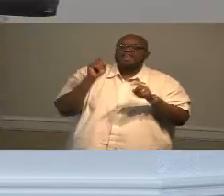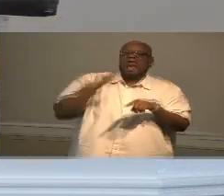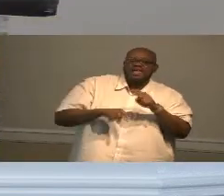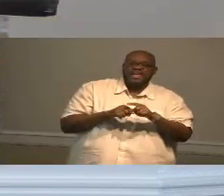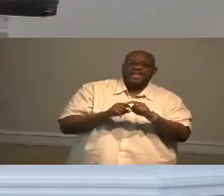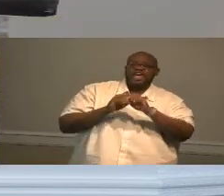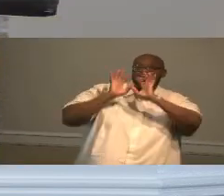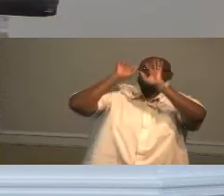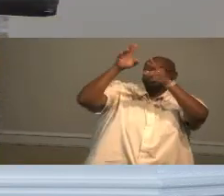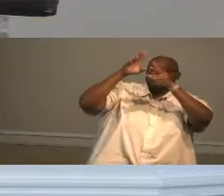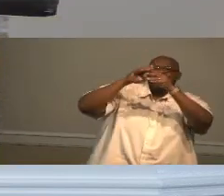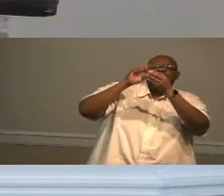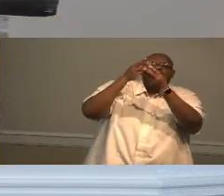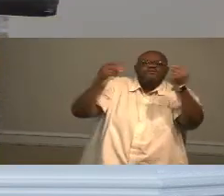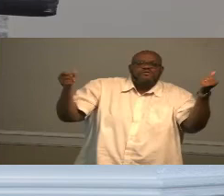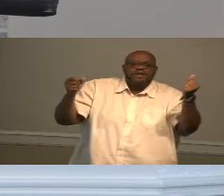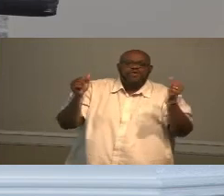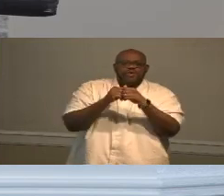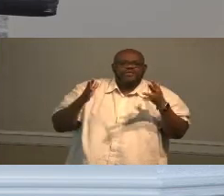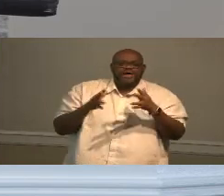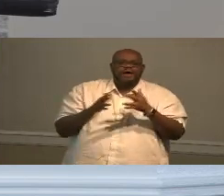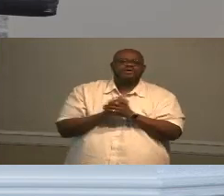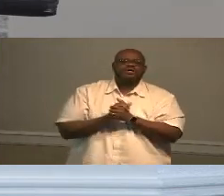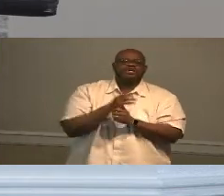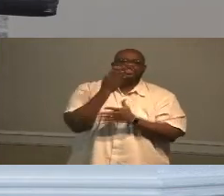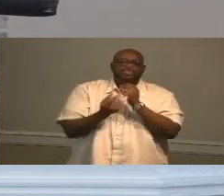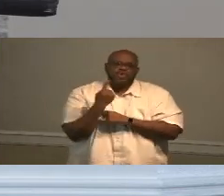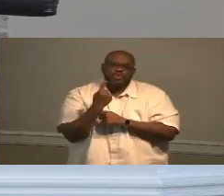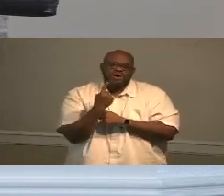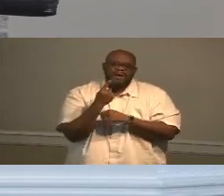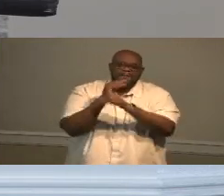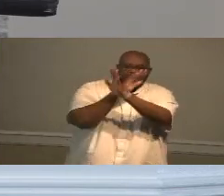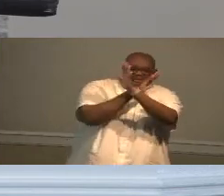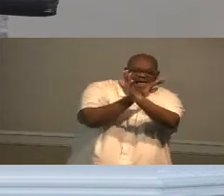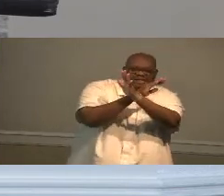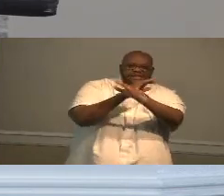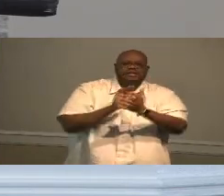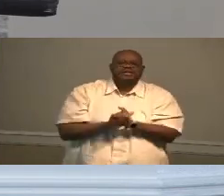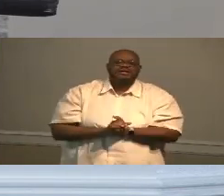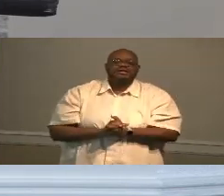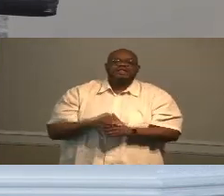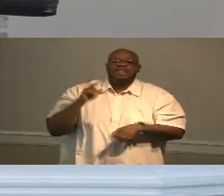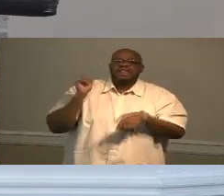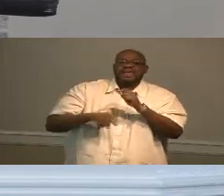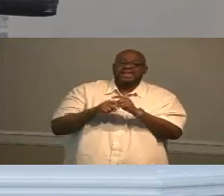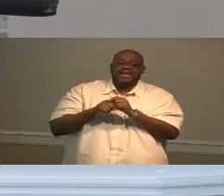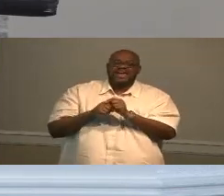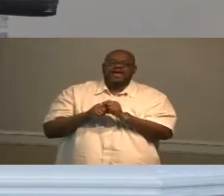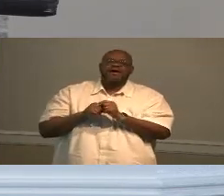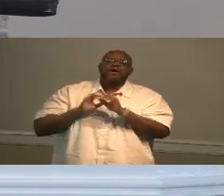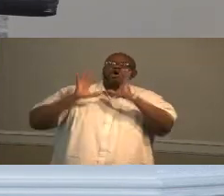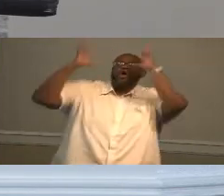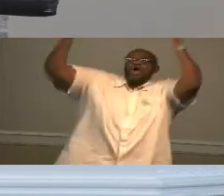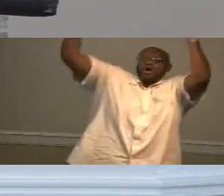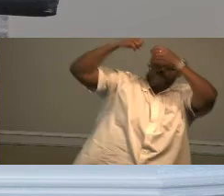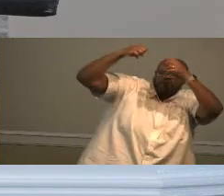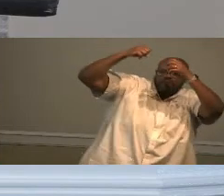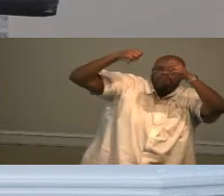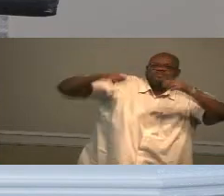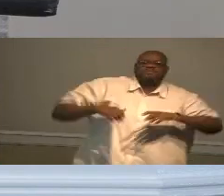the shot. Any coach will want their player to follow up on their shot, to go for the rebound or get the missed